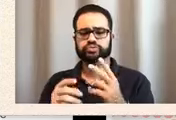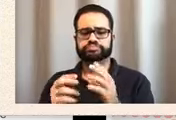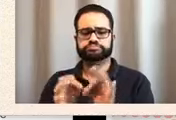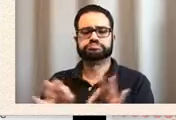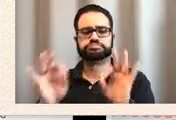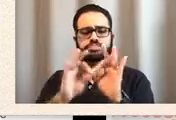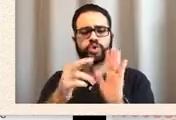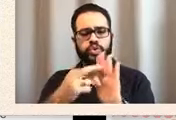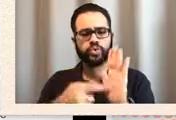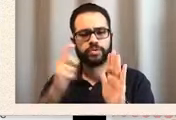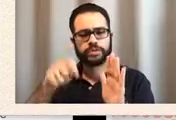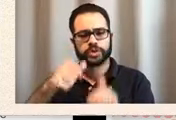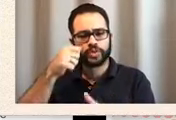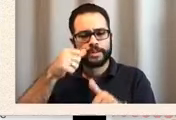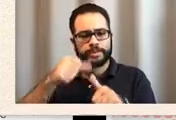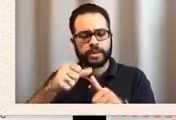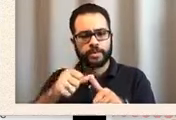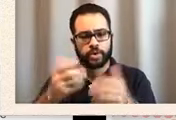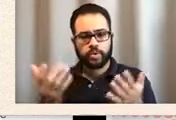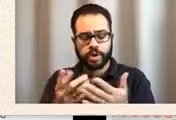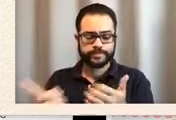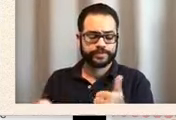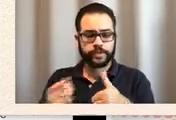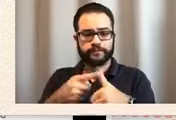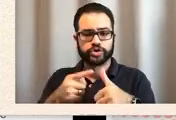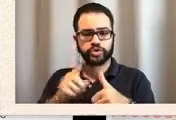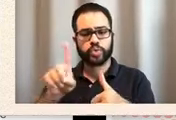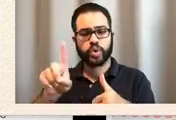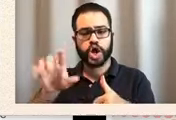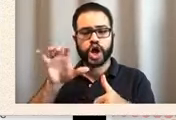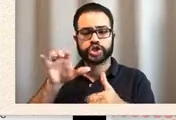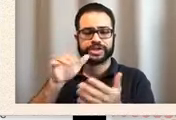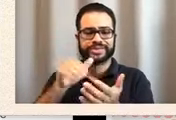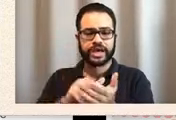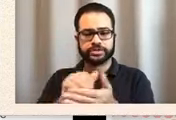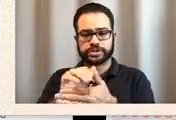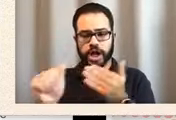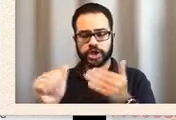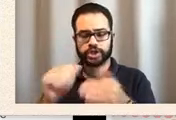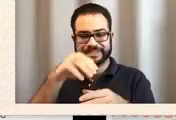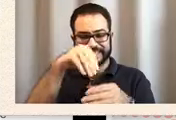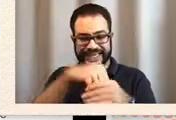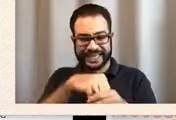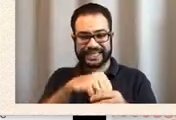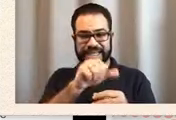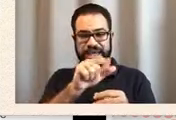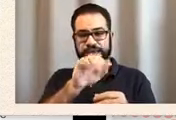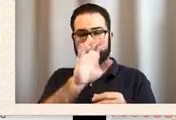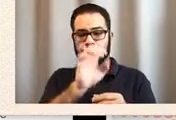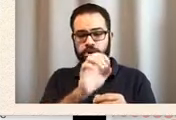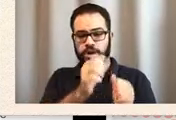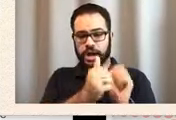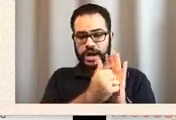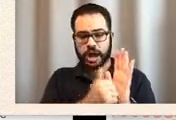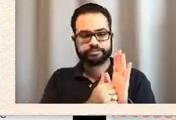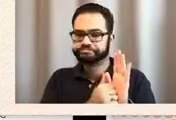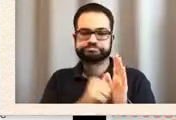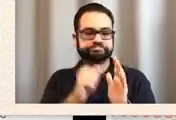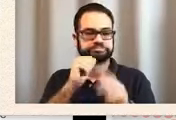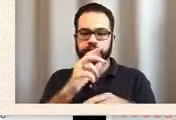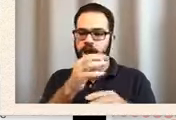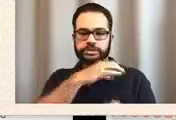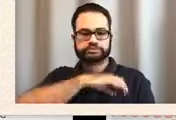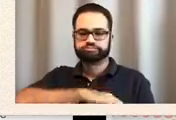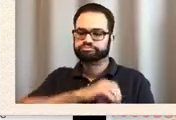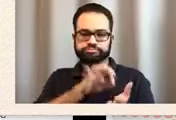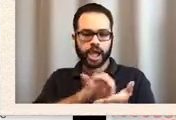that the first $100,000 in an ABLE account does not count as a resource. So if you're able to save that much, that's great. It's just important to